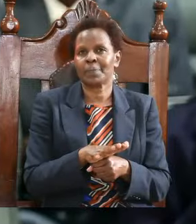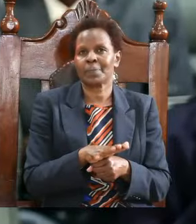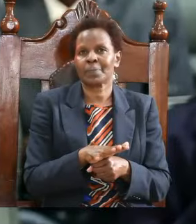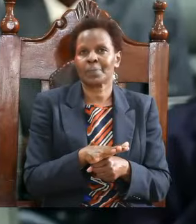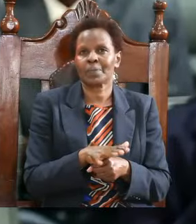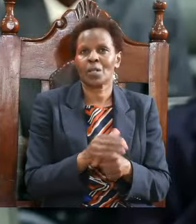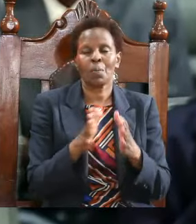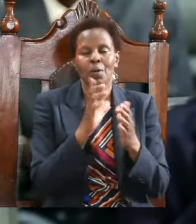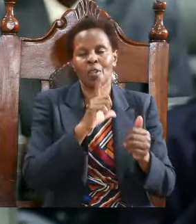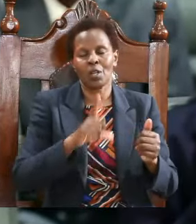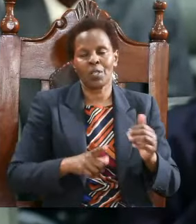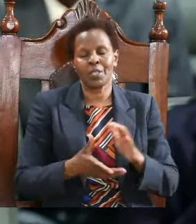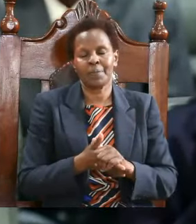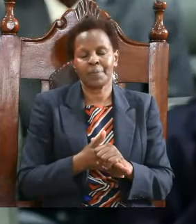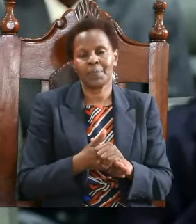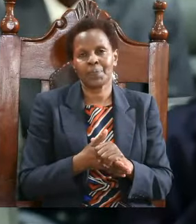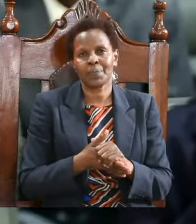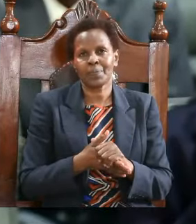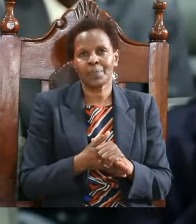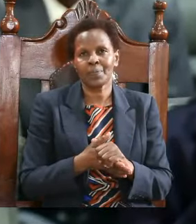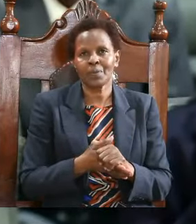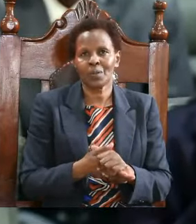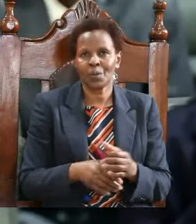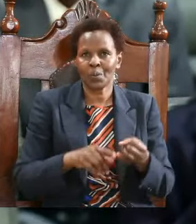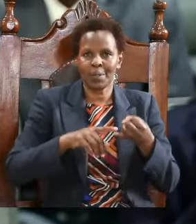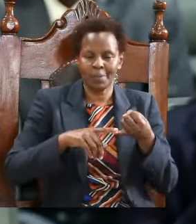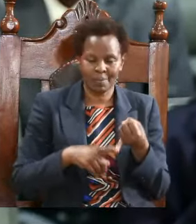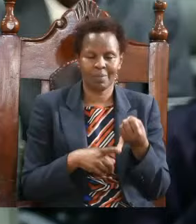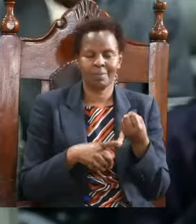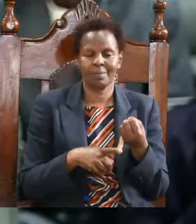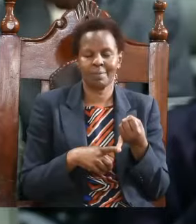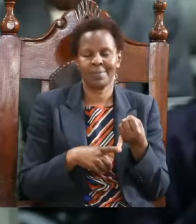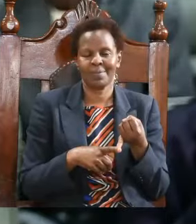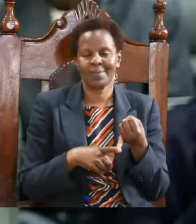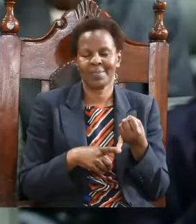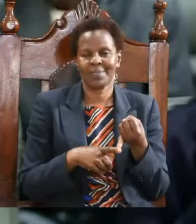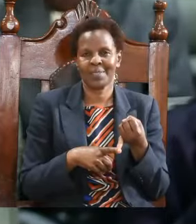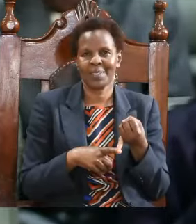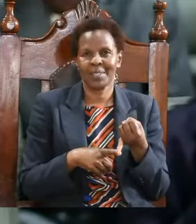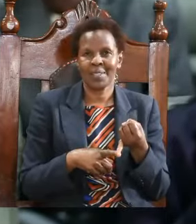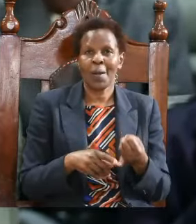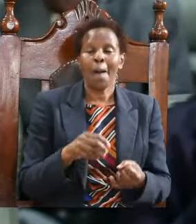Bwana asifiwe. Point number one.